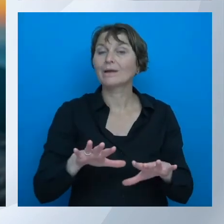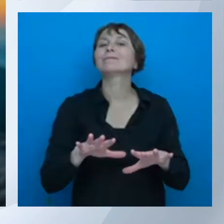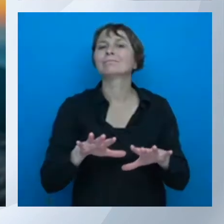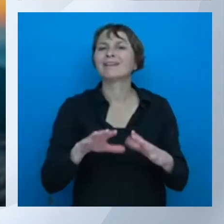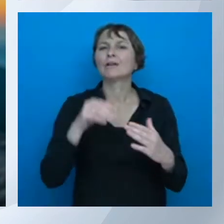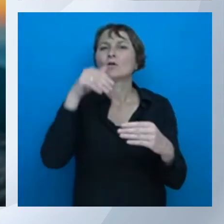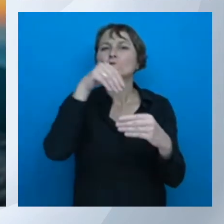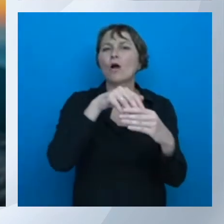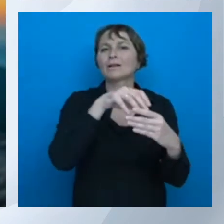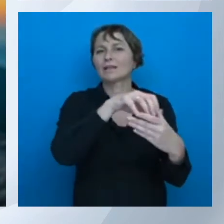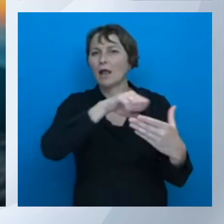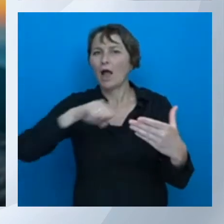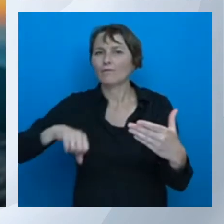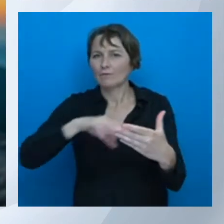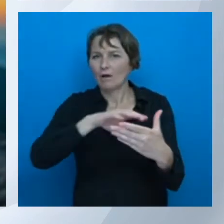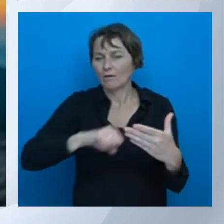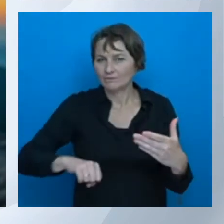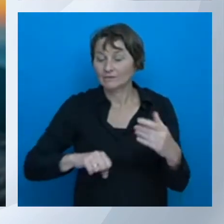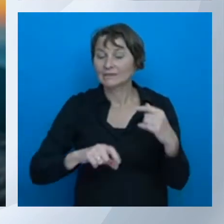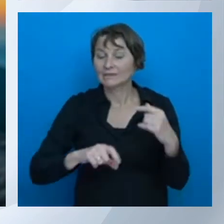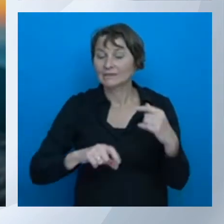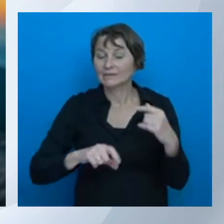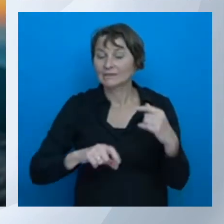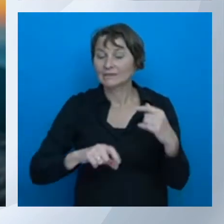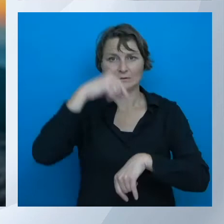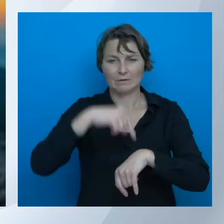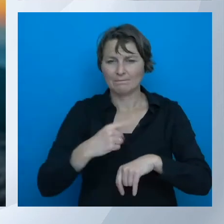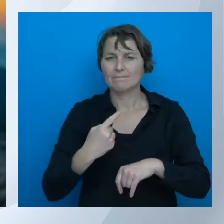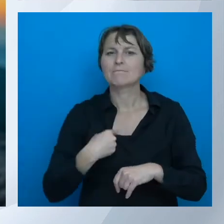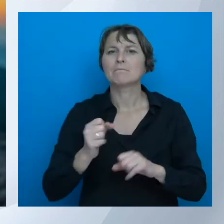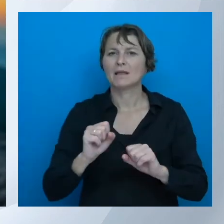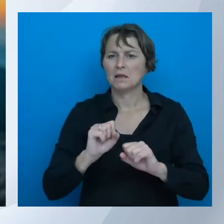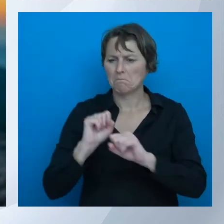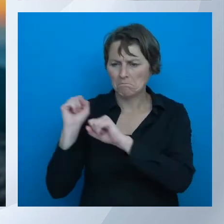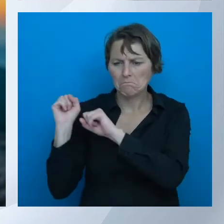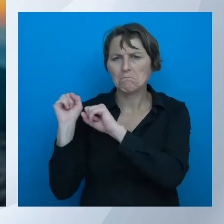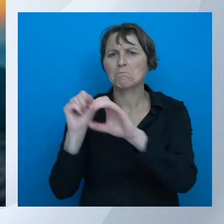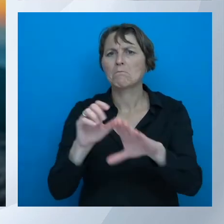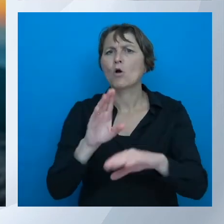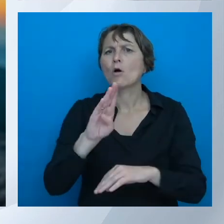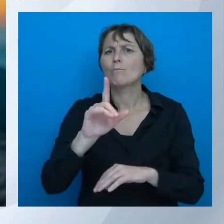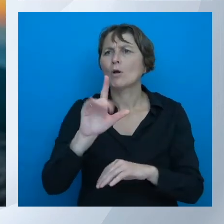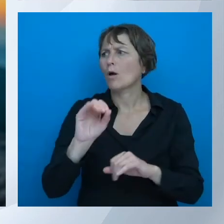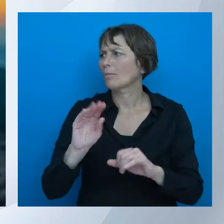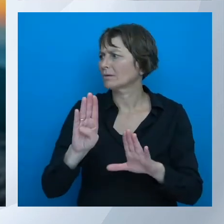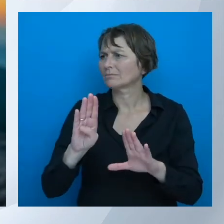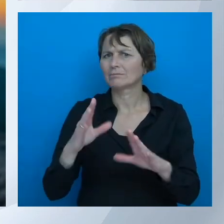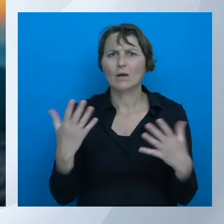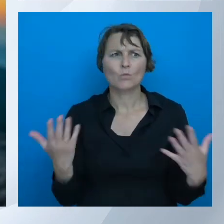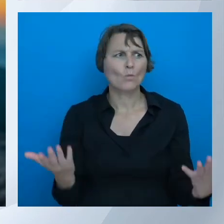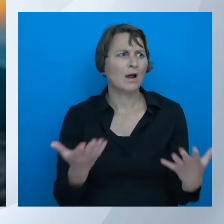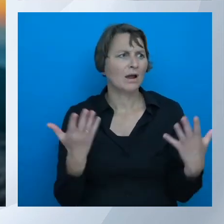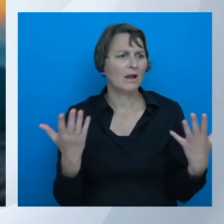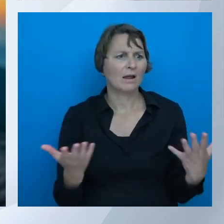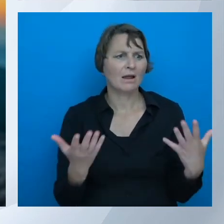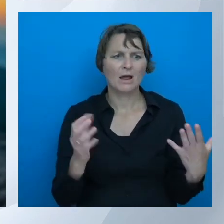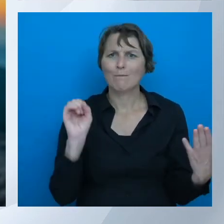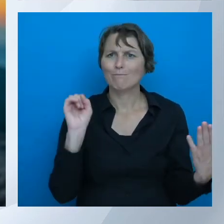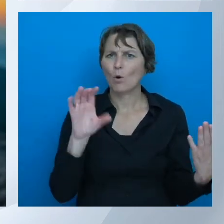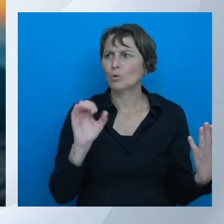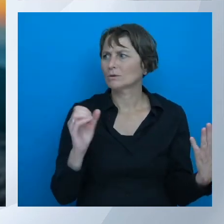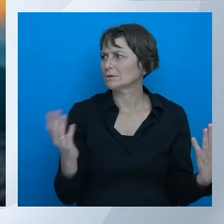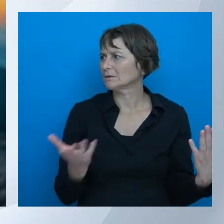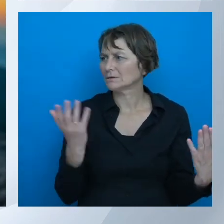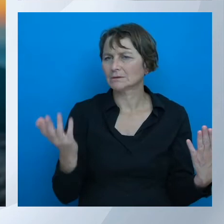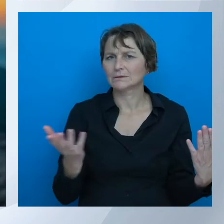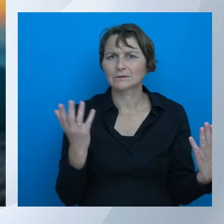with everything, I deployed my blog, I didn't purge my CDN, and I was waiting, hey, where is my blog post coming? It's not there. Everything is